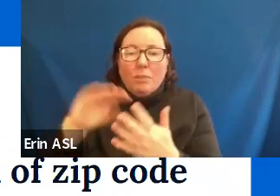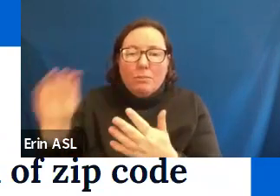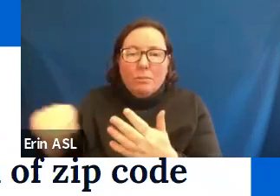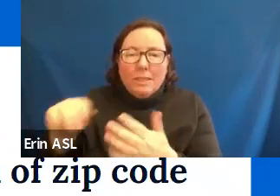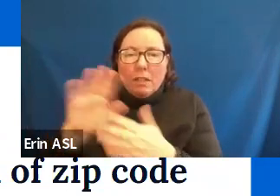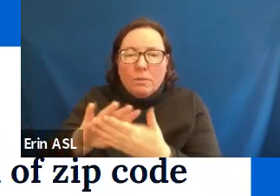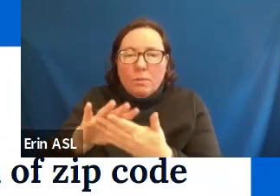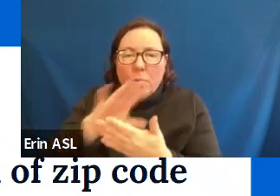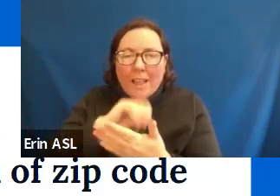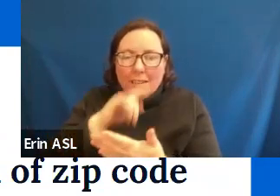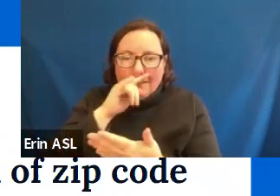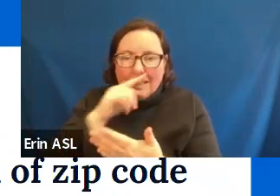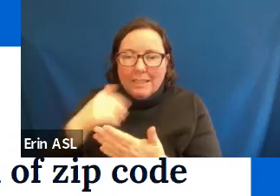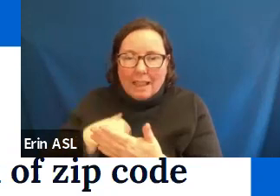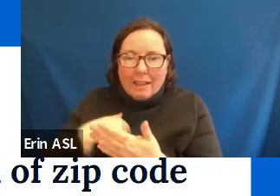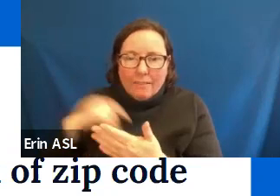So